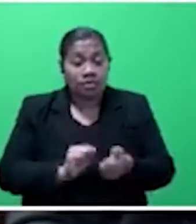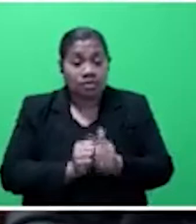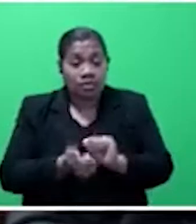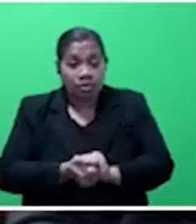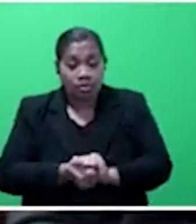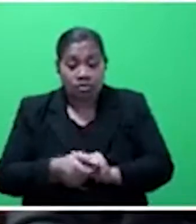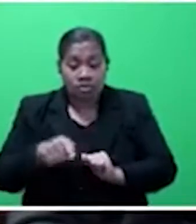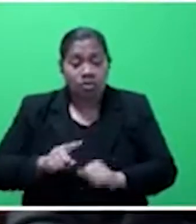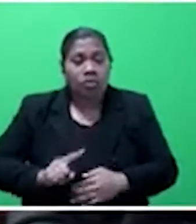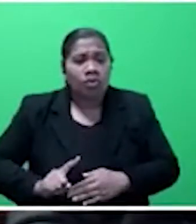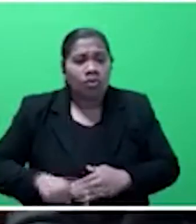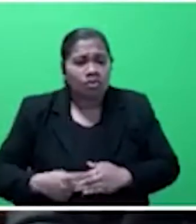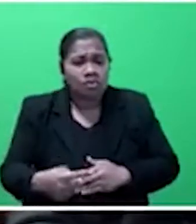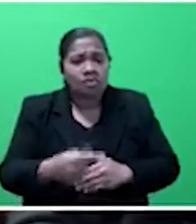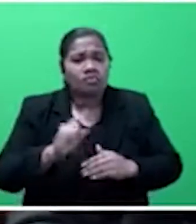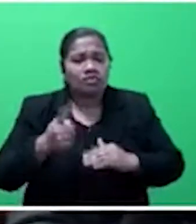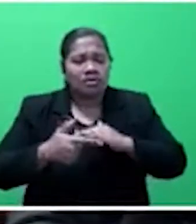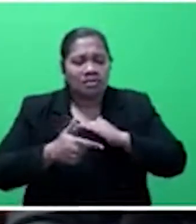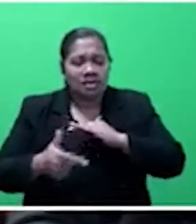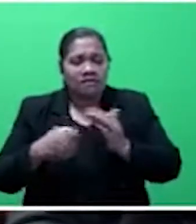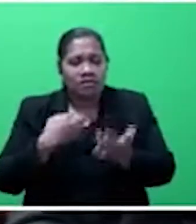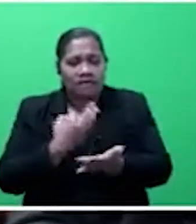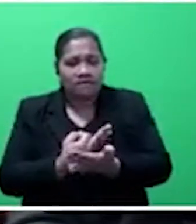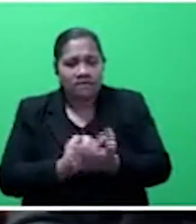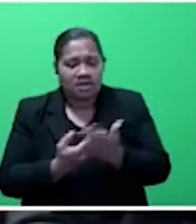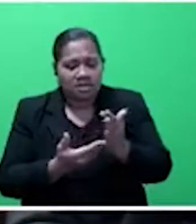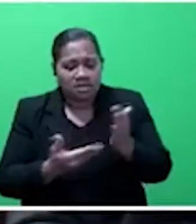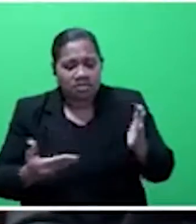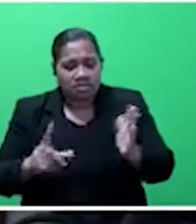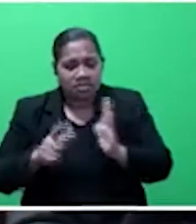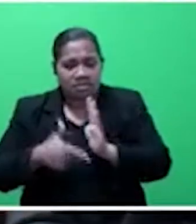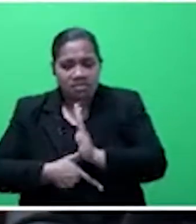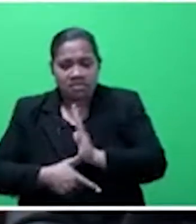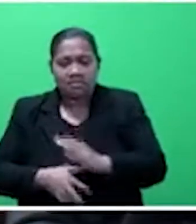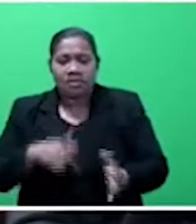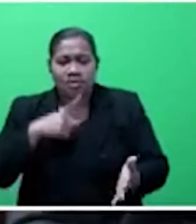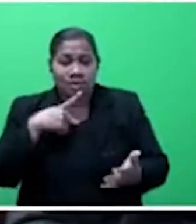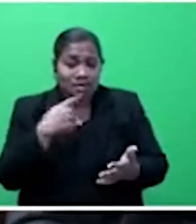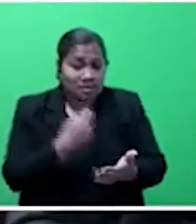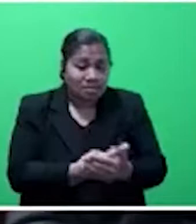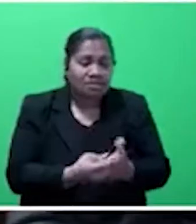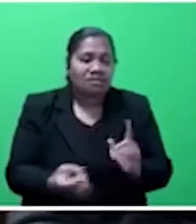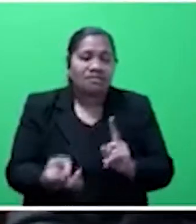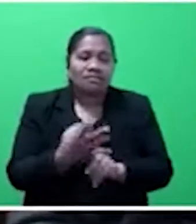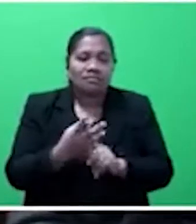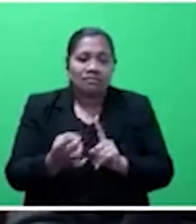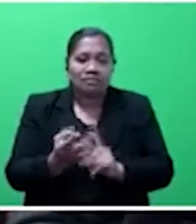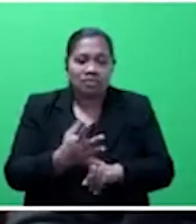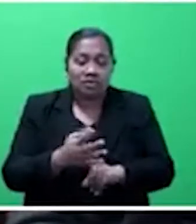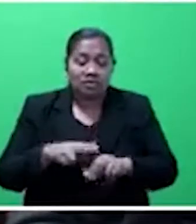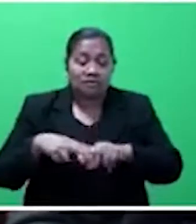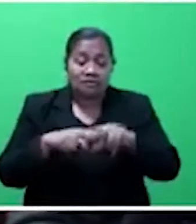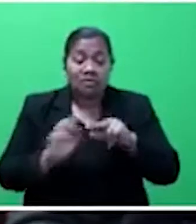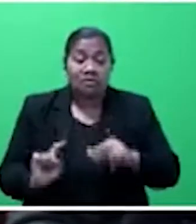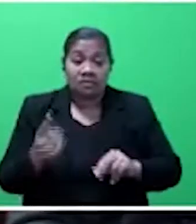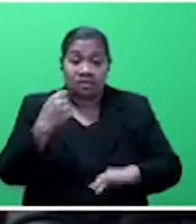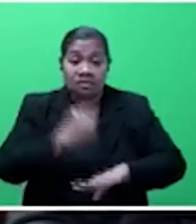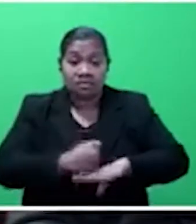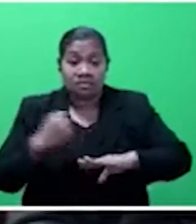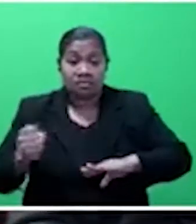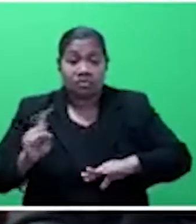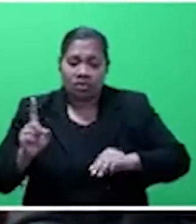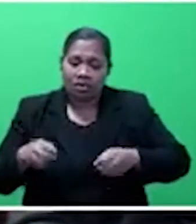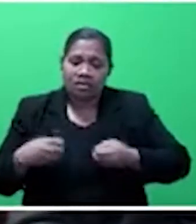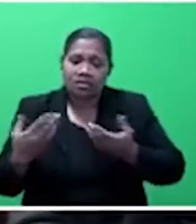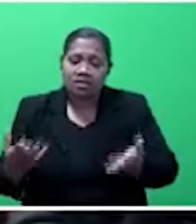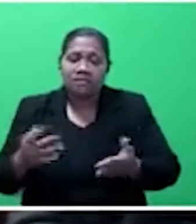continued level of funding during these difficult times is testament to the importance that FijiFirst Government has given and will